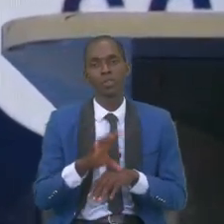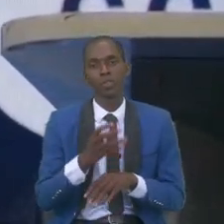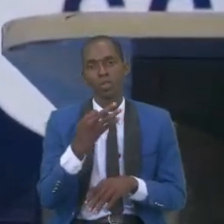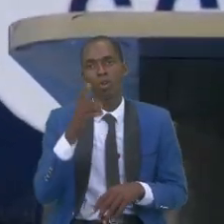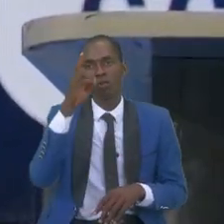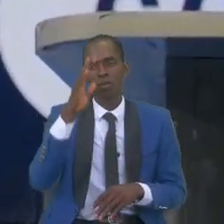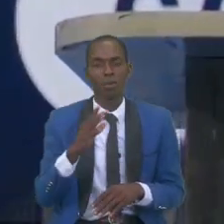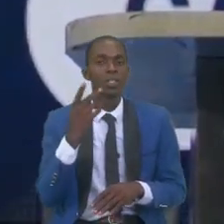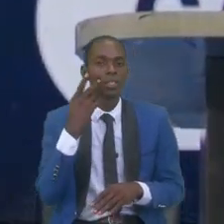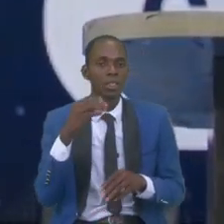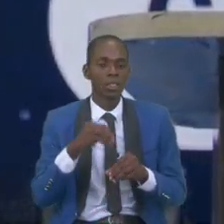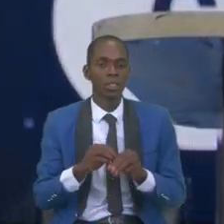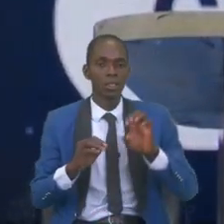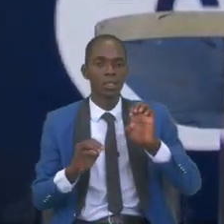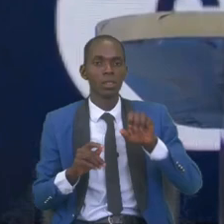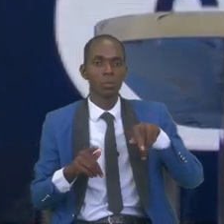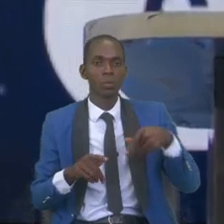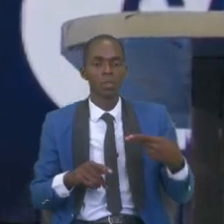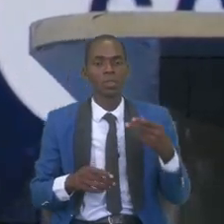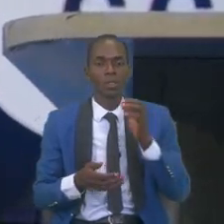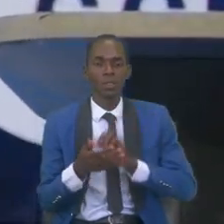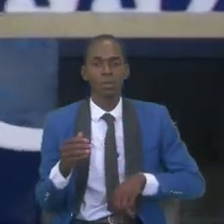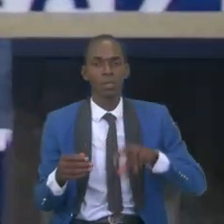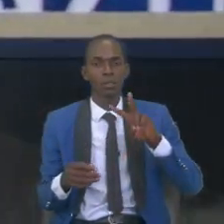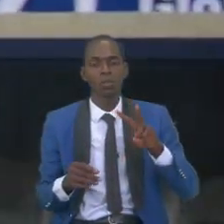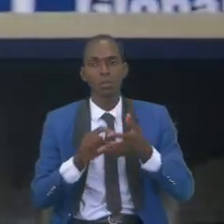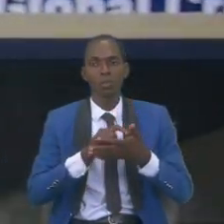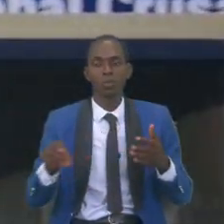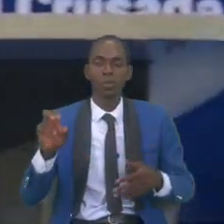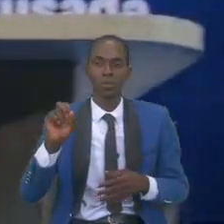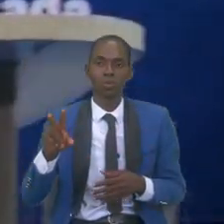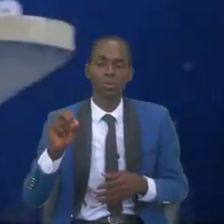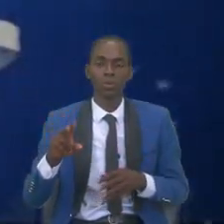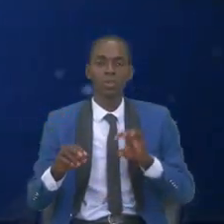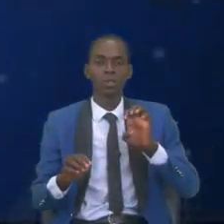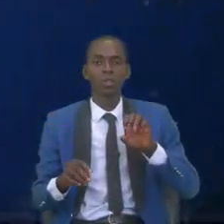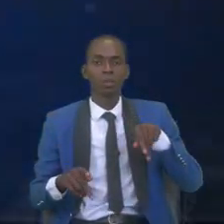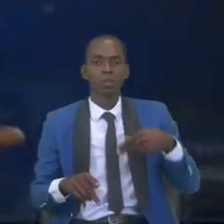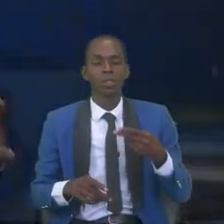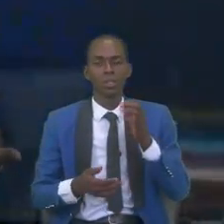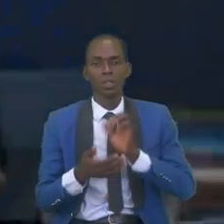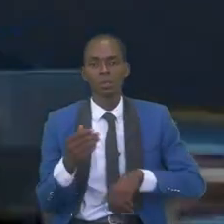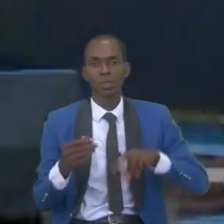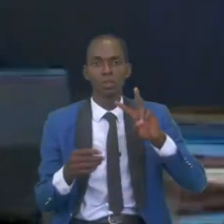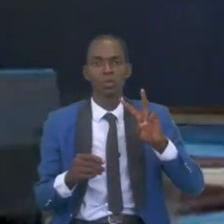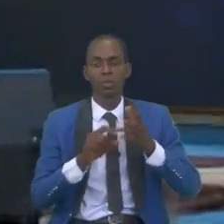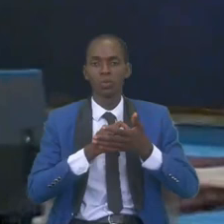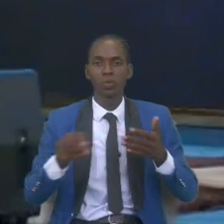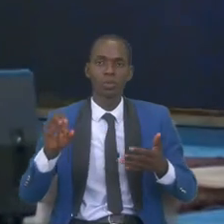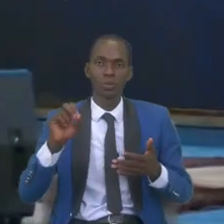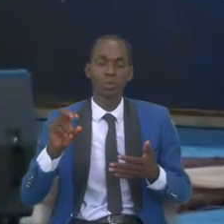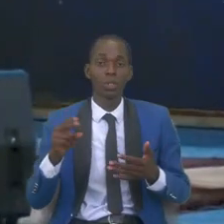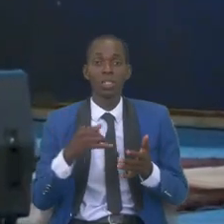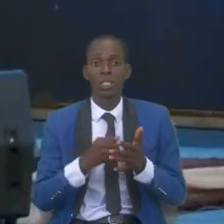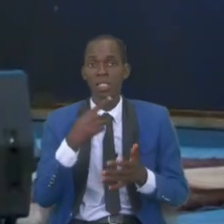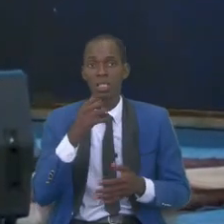looking at Ephesians, and I'm reading chapter 2, verse 12. In Ephesians chapter 2, looking at verse 12, it